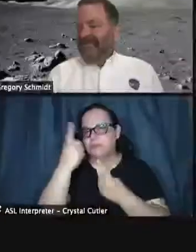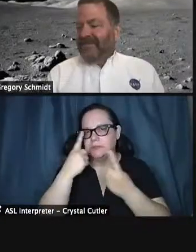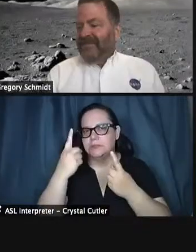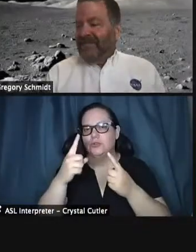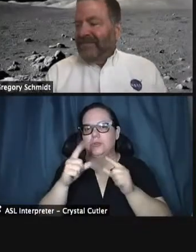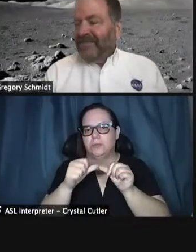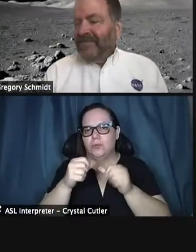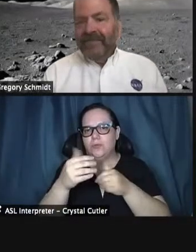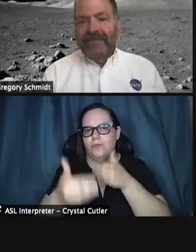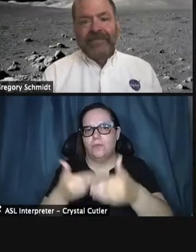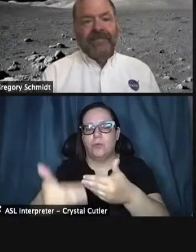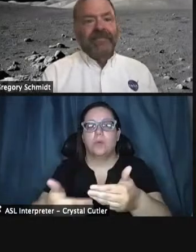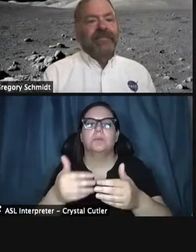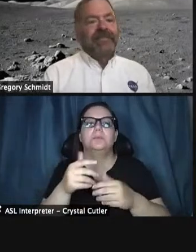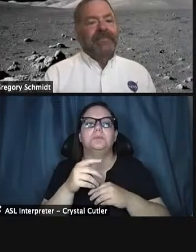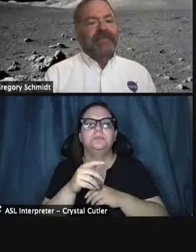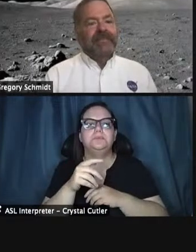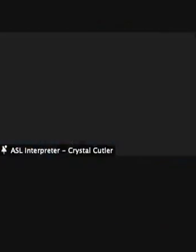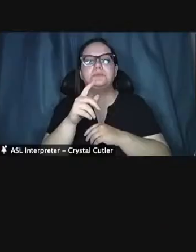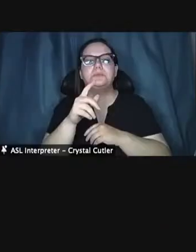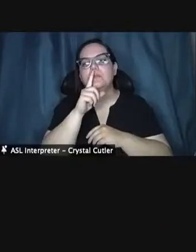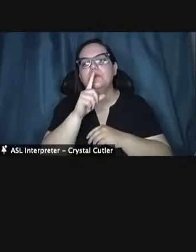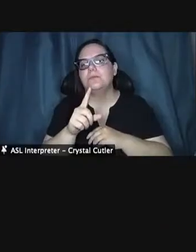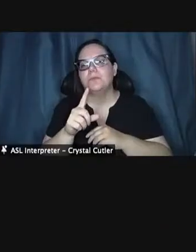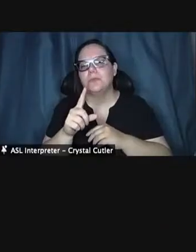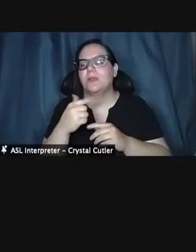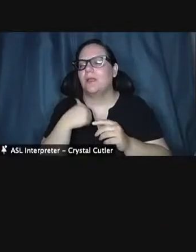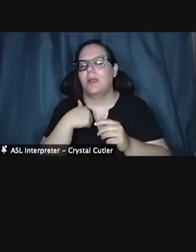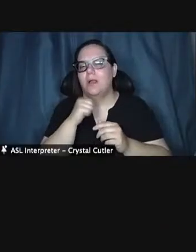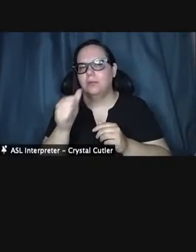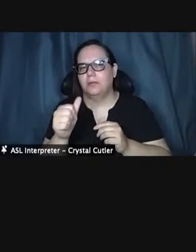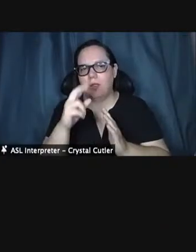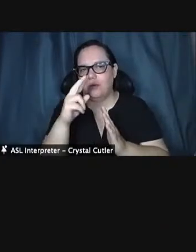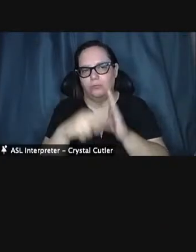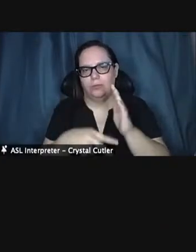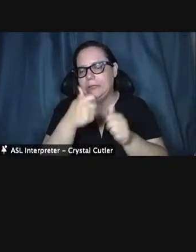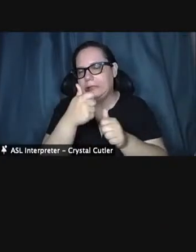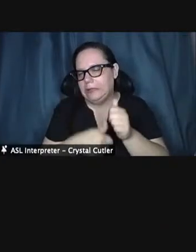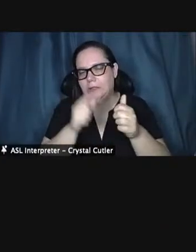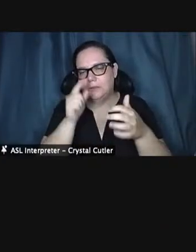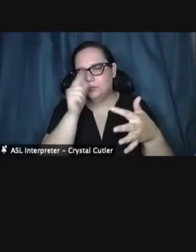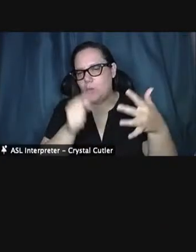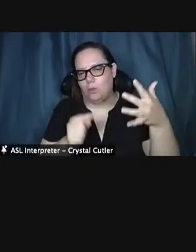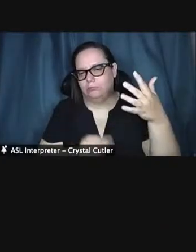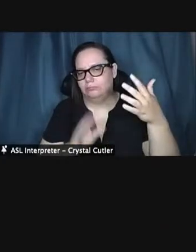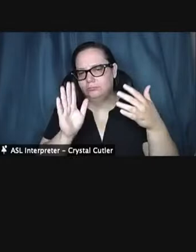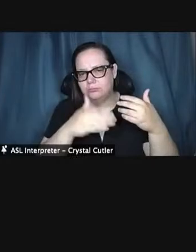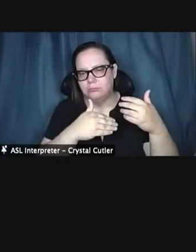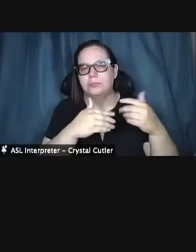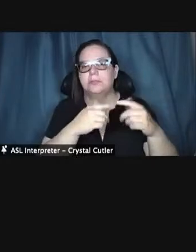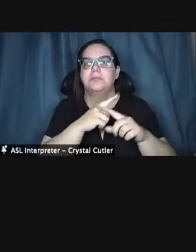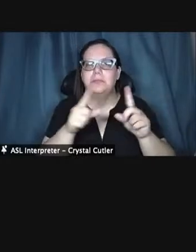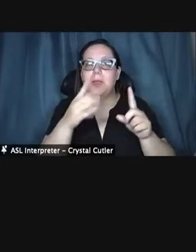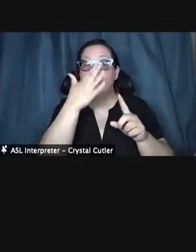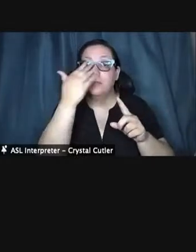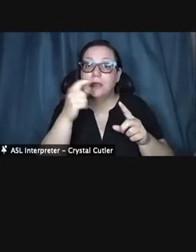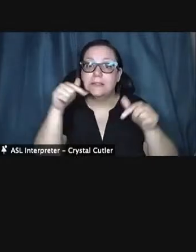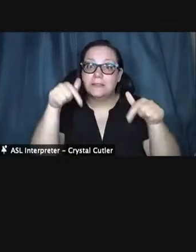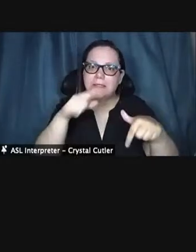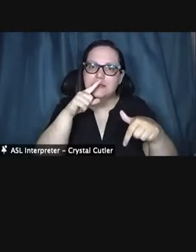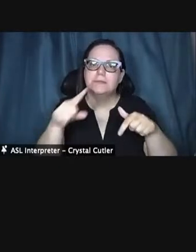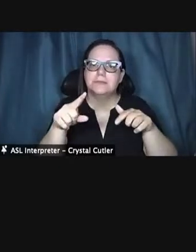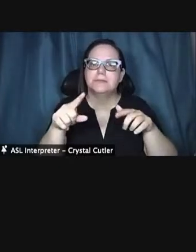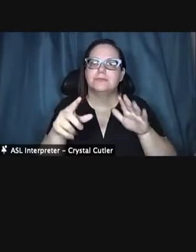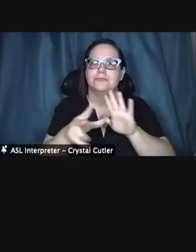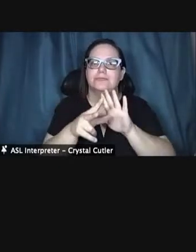forward. I'll not read each of these bullets here, but as this is recorded, you can come back